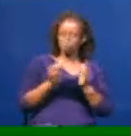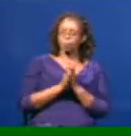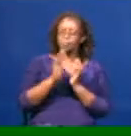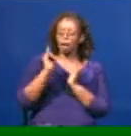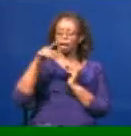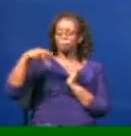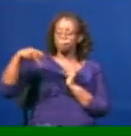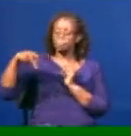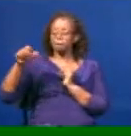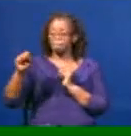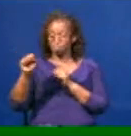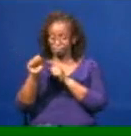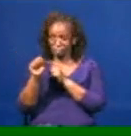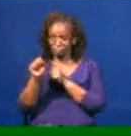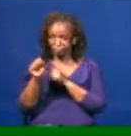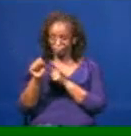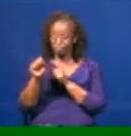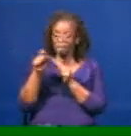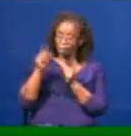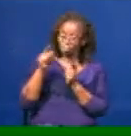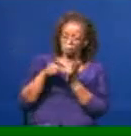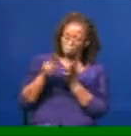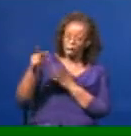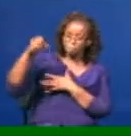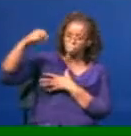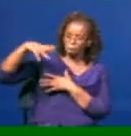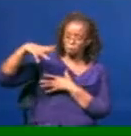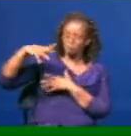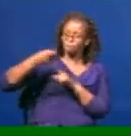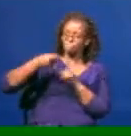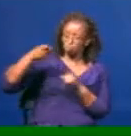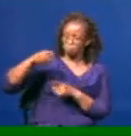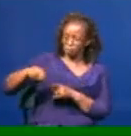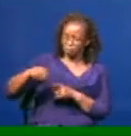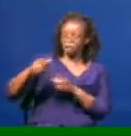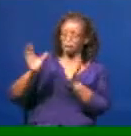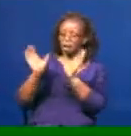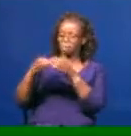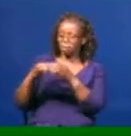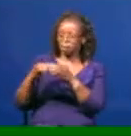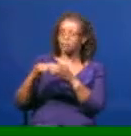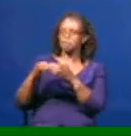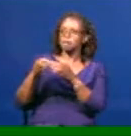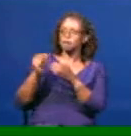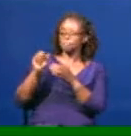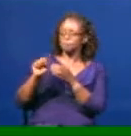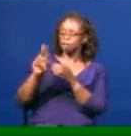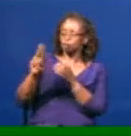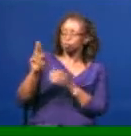to sell, to buy power from them at 52